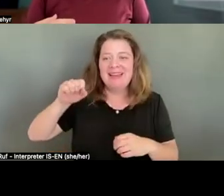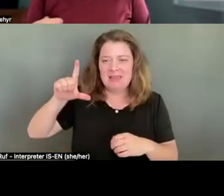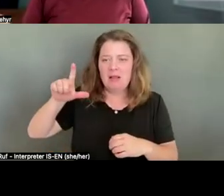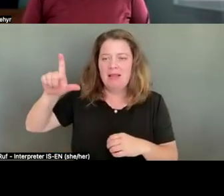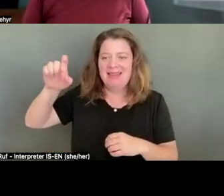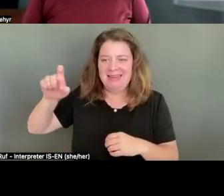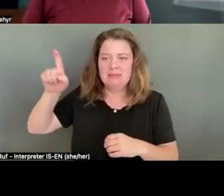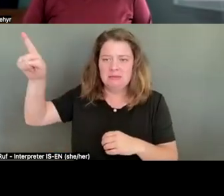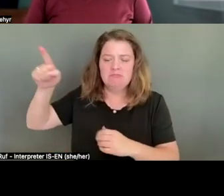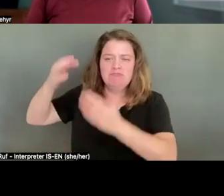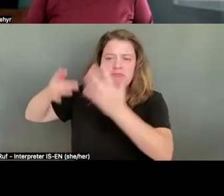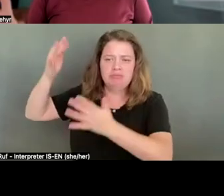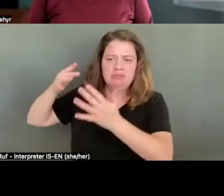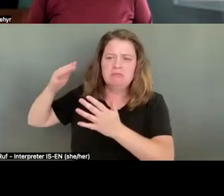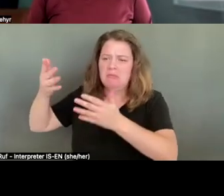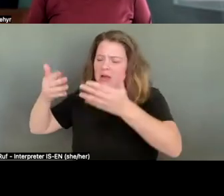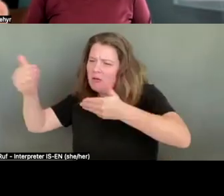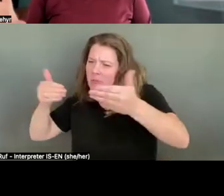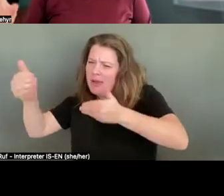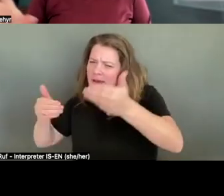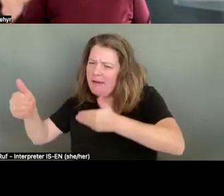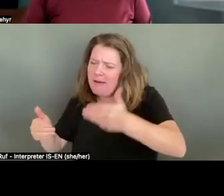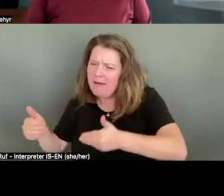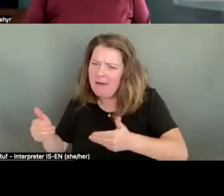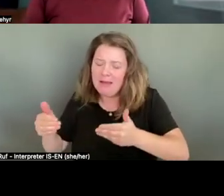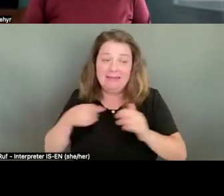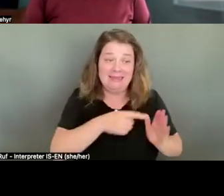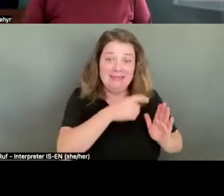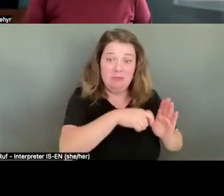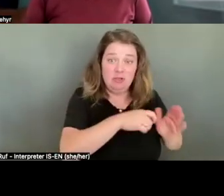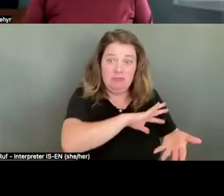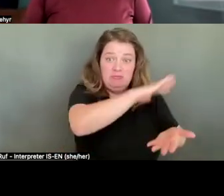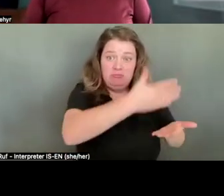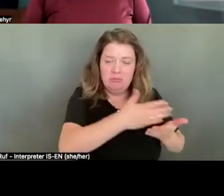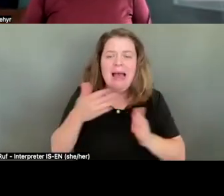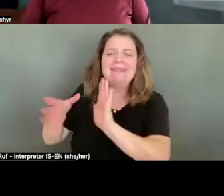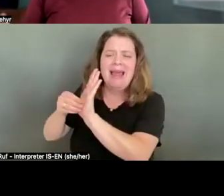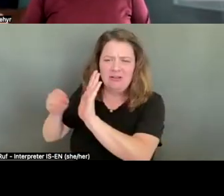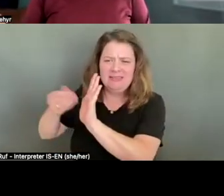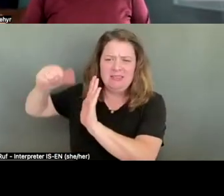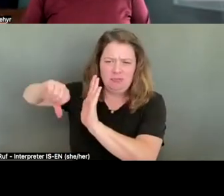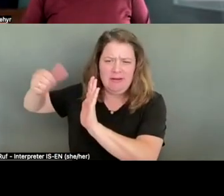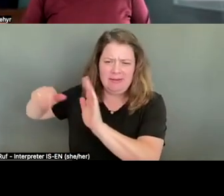database. And when we compare and iconicity ratings, and when we compare these